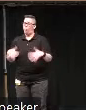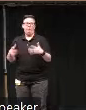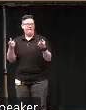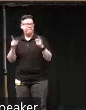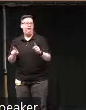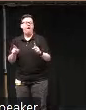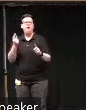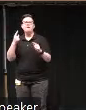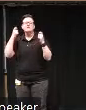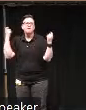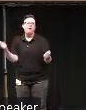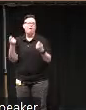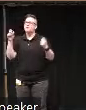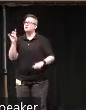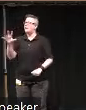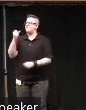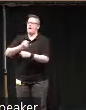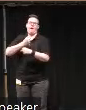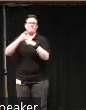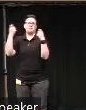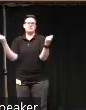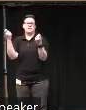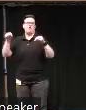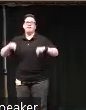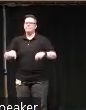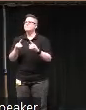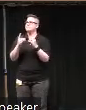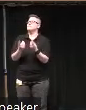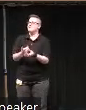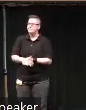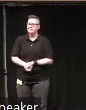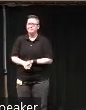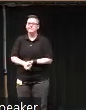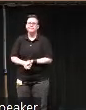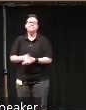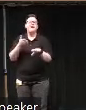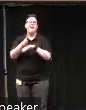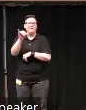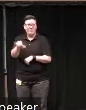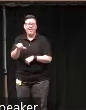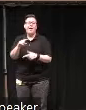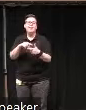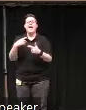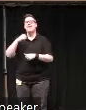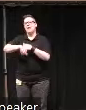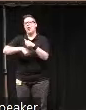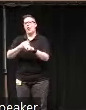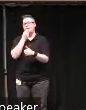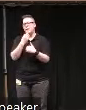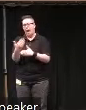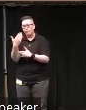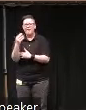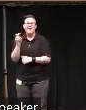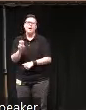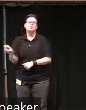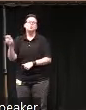we celebrated the 75th anniversary of the department, and then followed by the alumni breakfast and tour